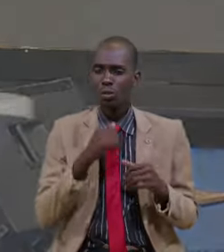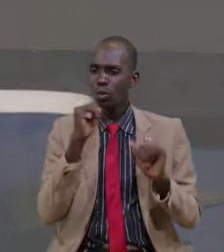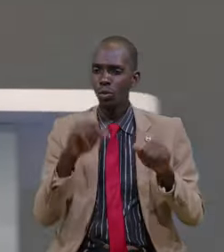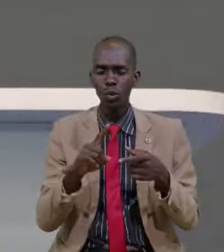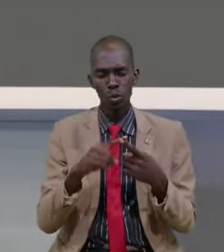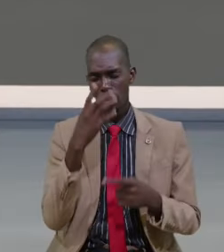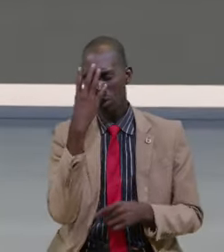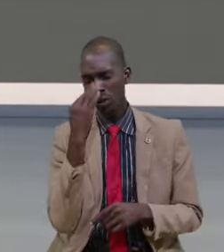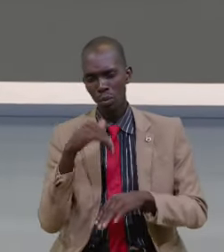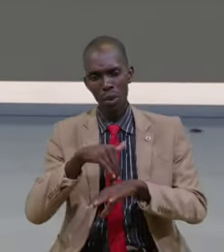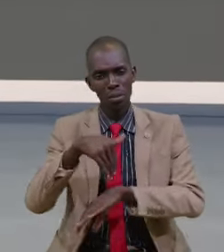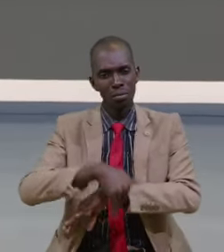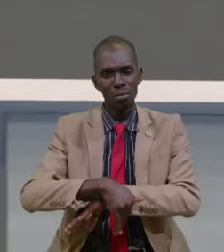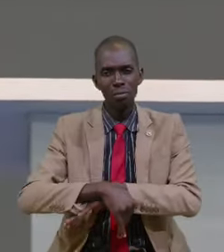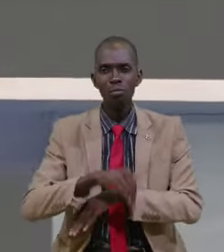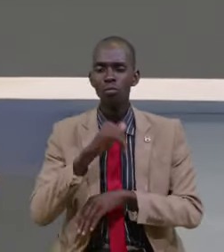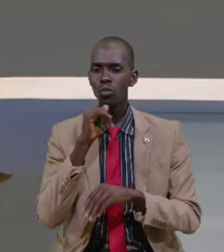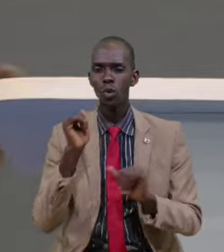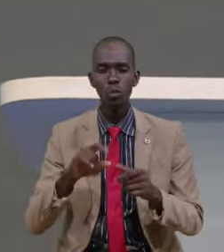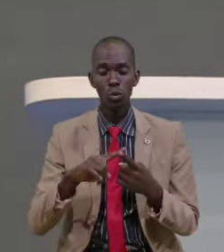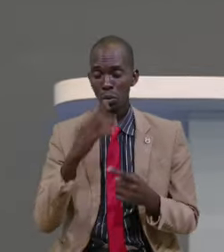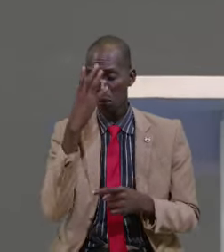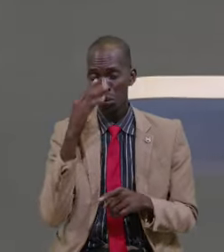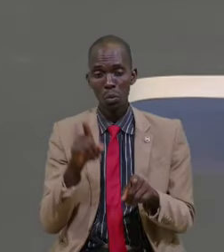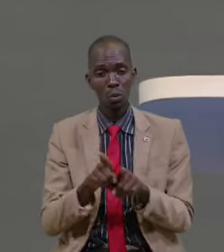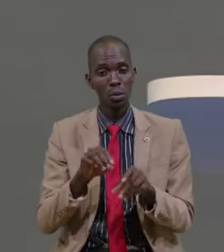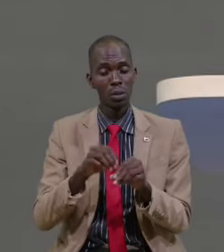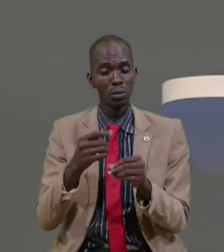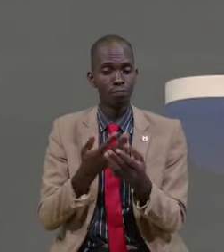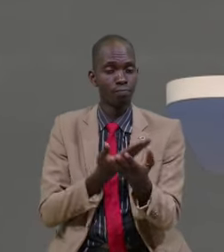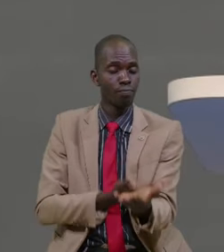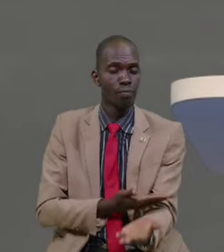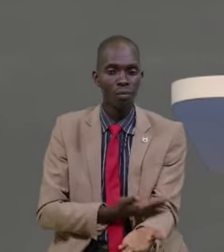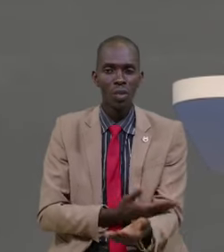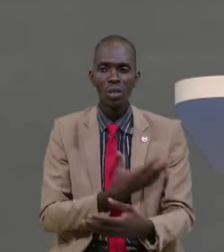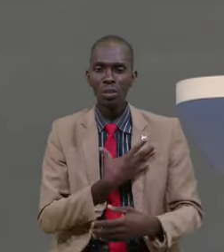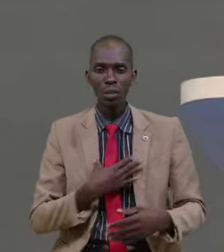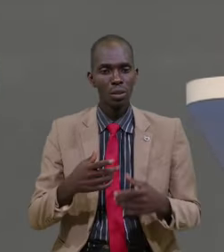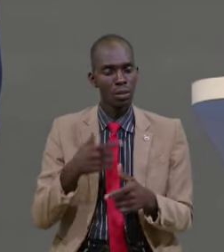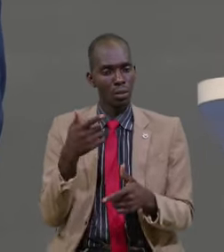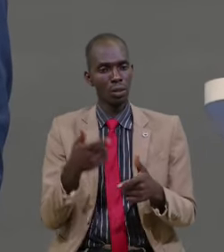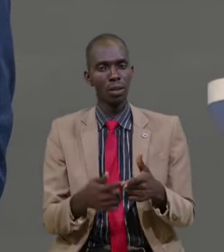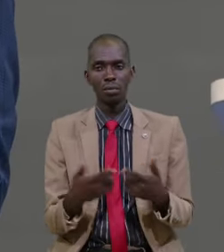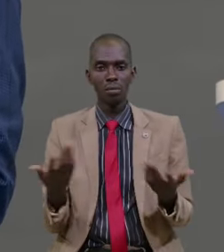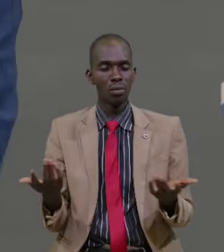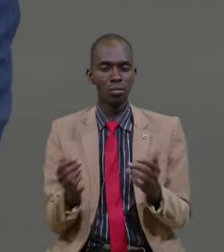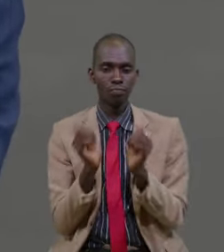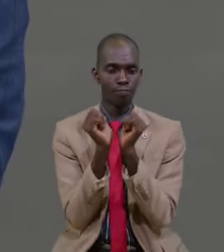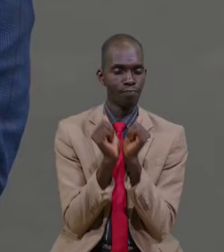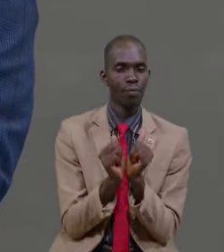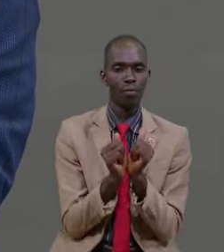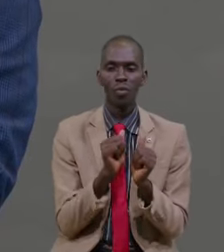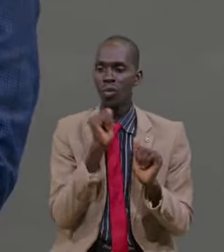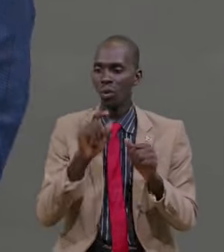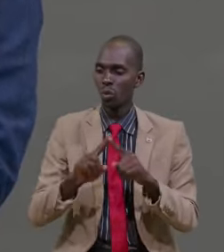He couldn't sleep during the day. And then captivity, he couldn't go to work,